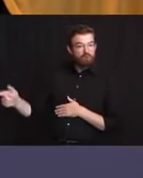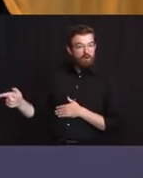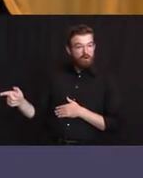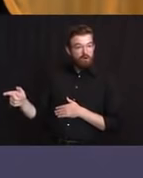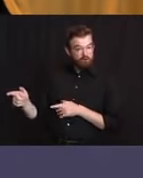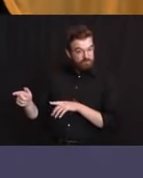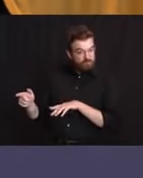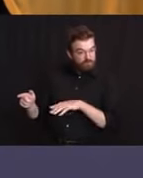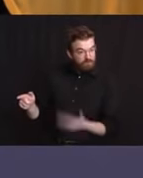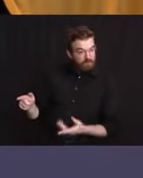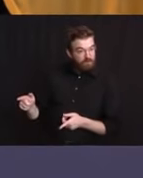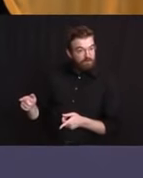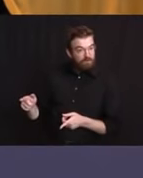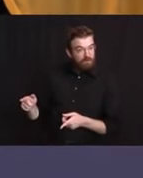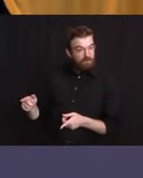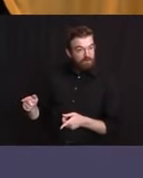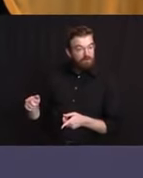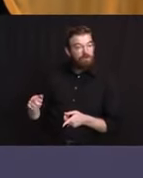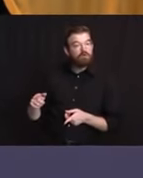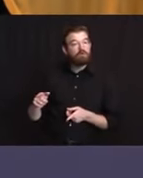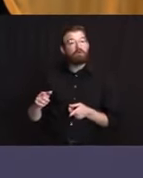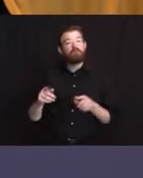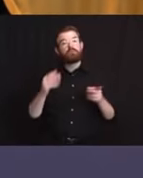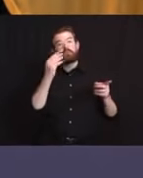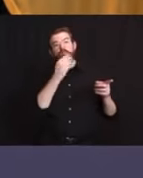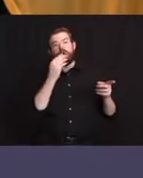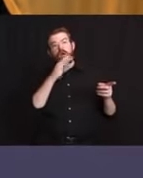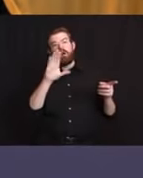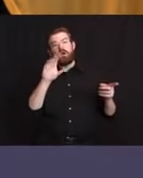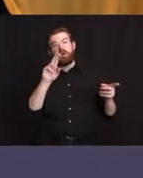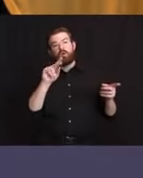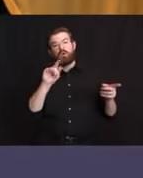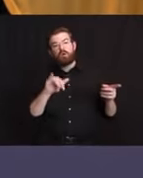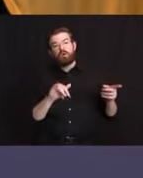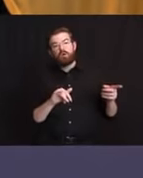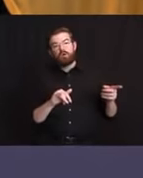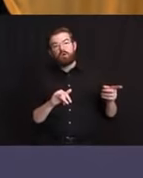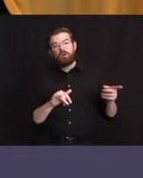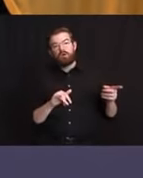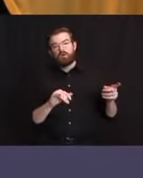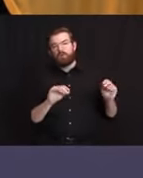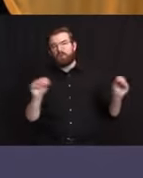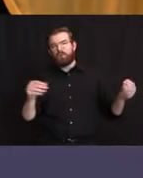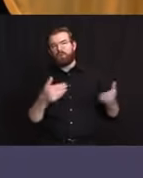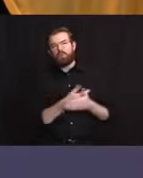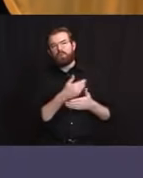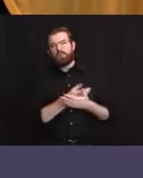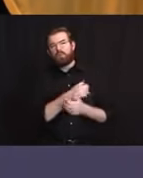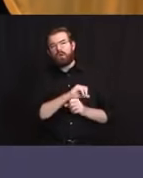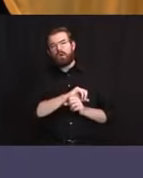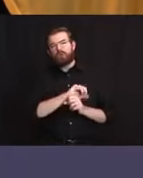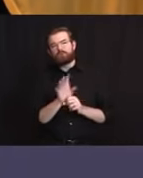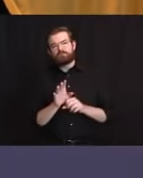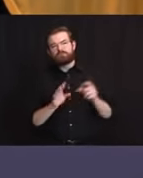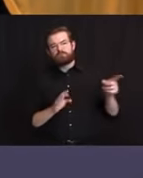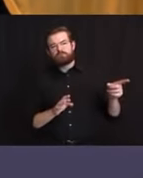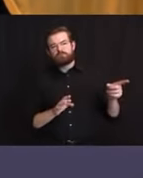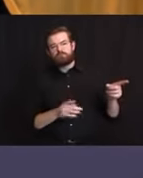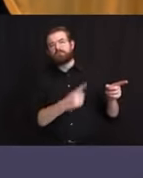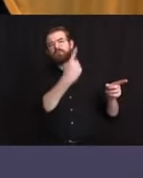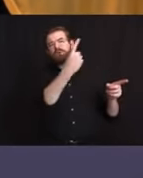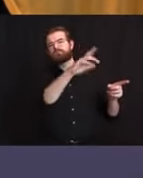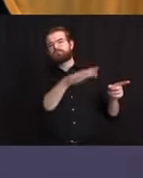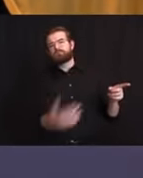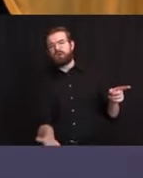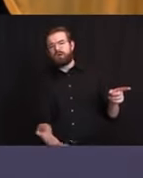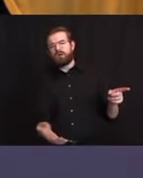that it had no new cases and 1 death. Other counties like Bergen, Essex, and Hudson had just a handful of new cases,